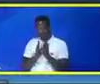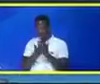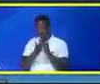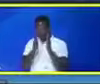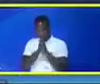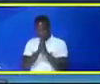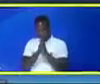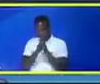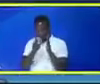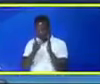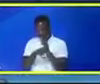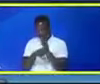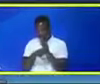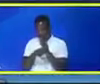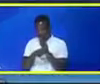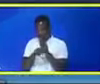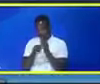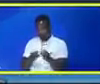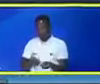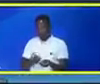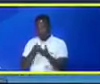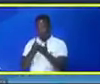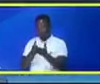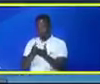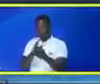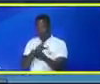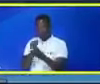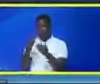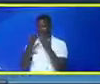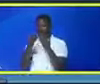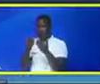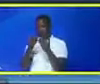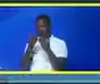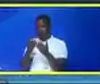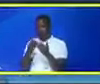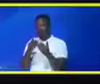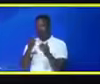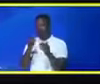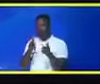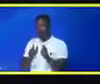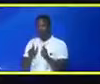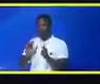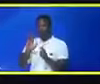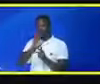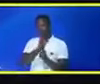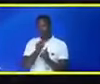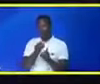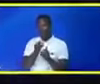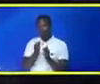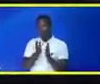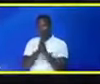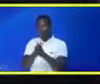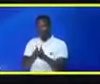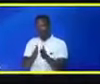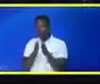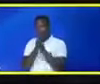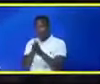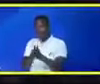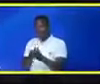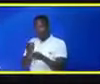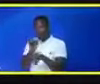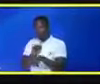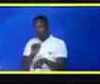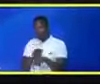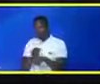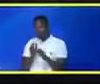and supplication with thanksgiving. It says, let your request, the request for a job,